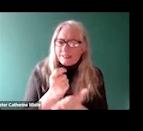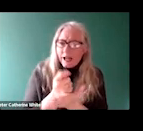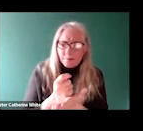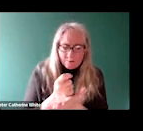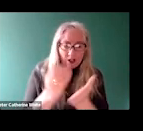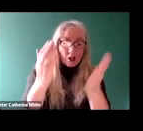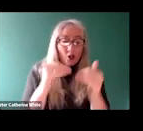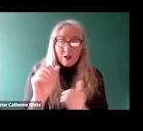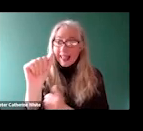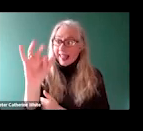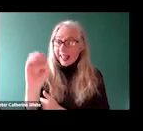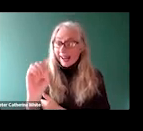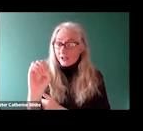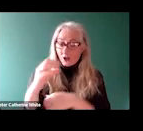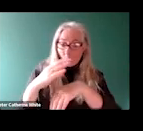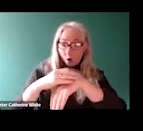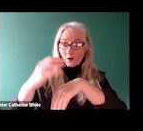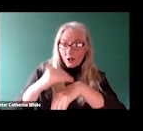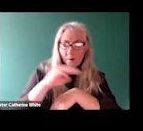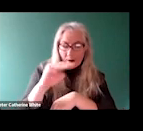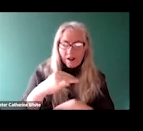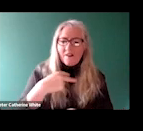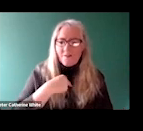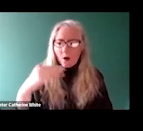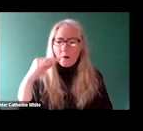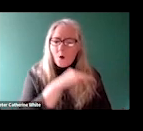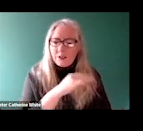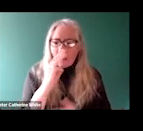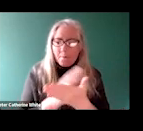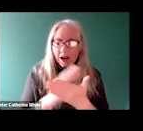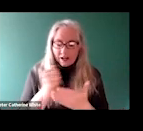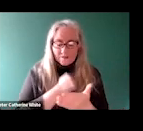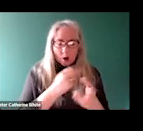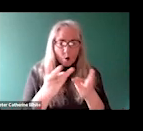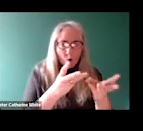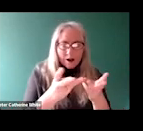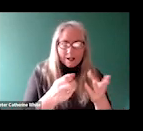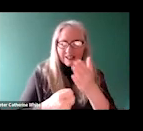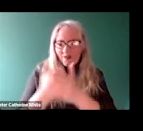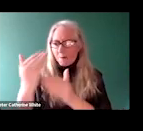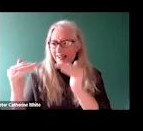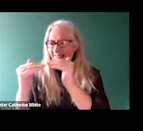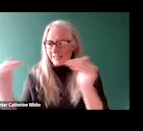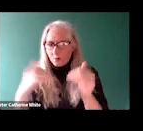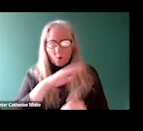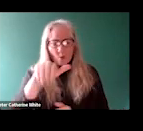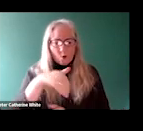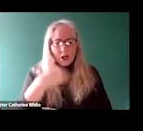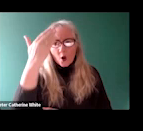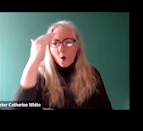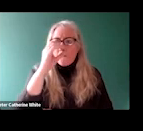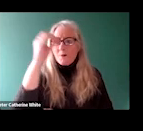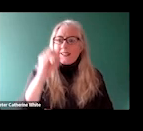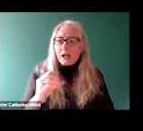aging population is also an important piece of context in relation to the work to develop the standards, because we know that the percentage of